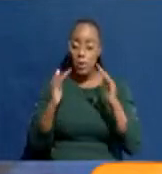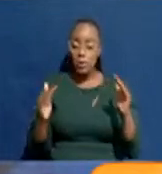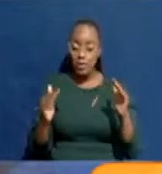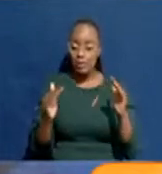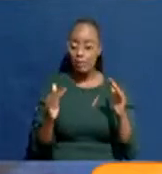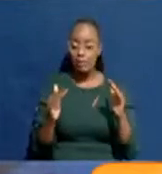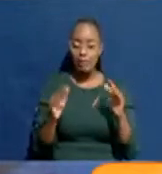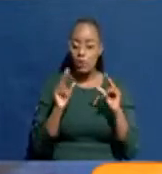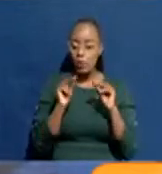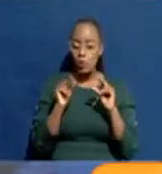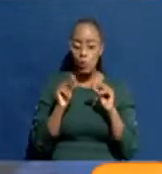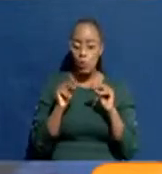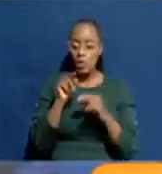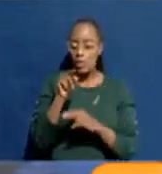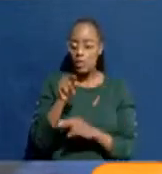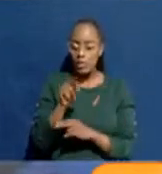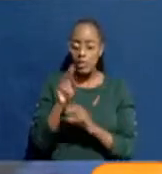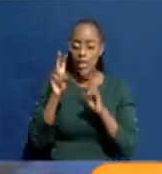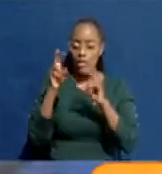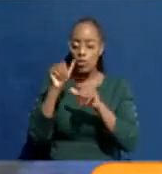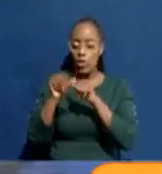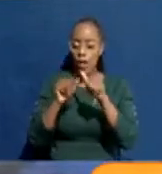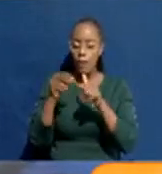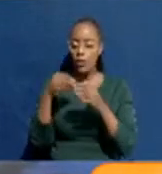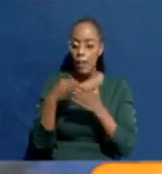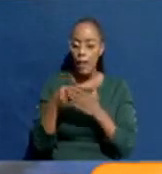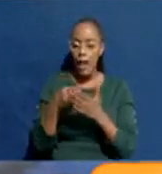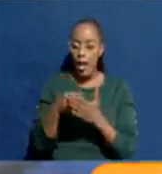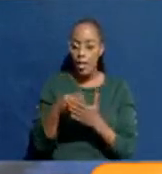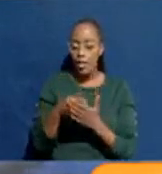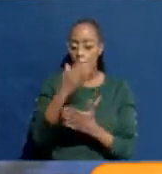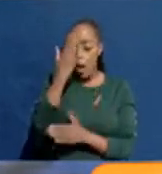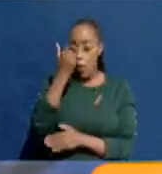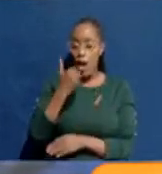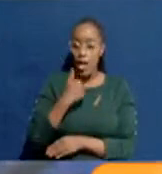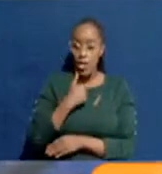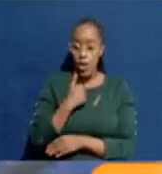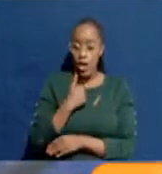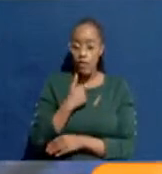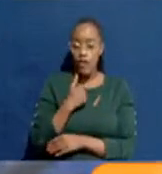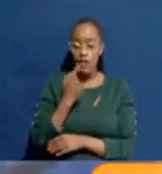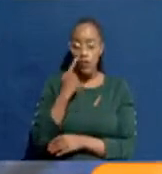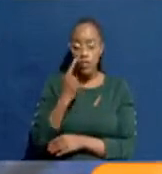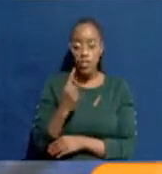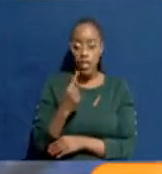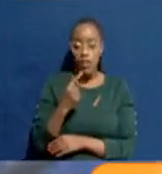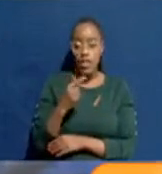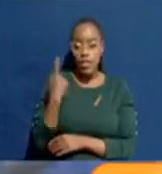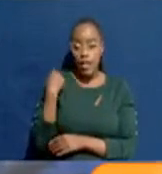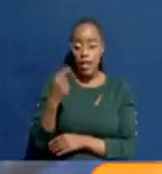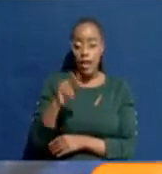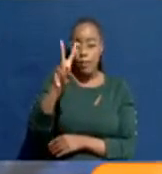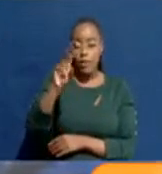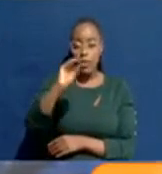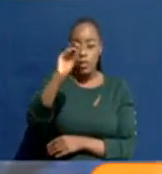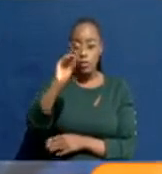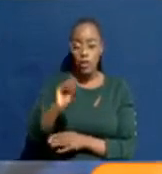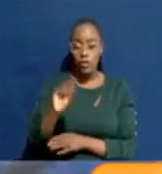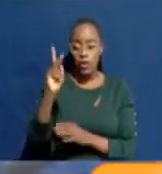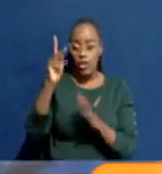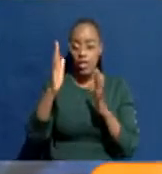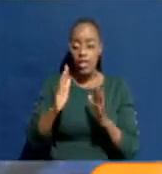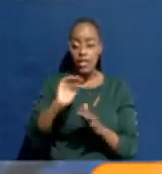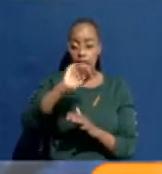se. It's an income issue. Because you also have, let's look at the numbers, 20% of Kenyans in